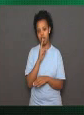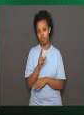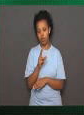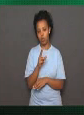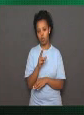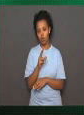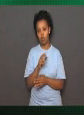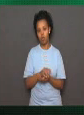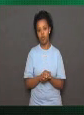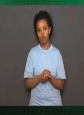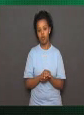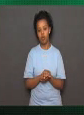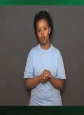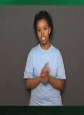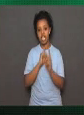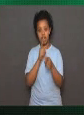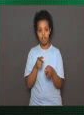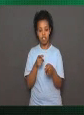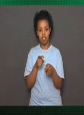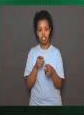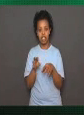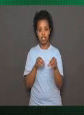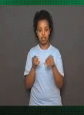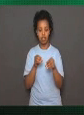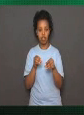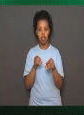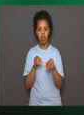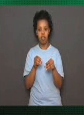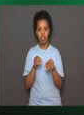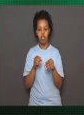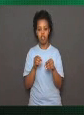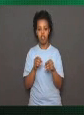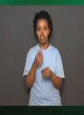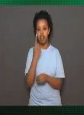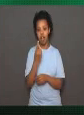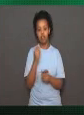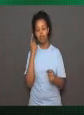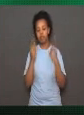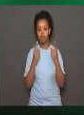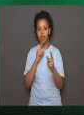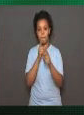reflex action, they are not a response to a single stimulus.